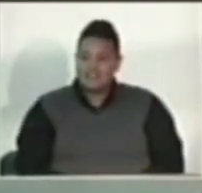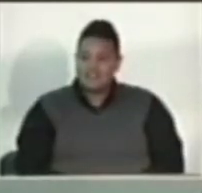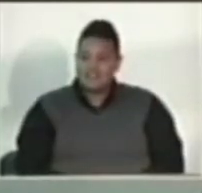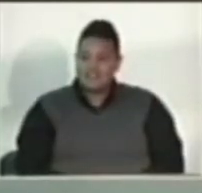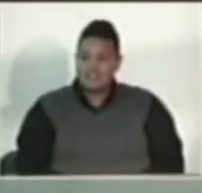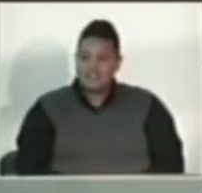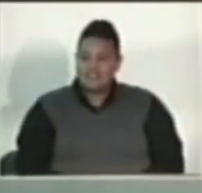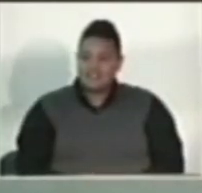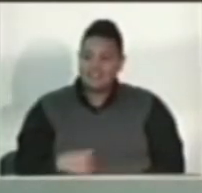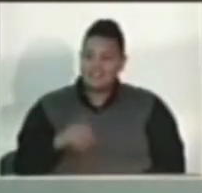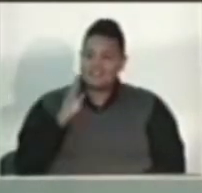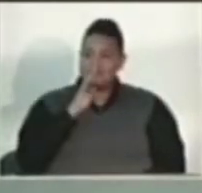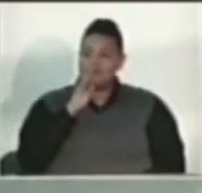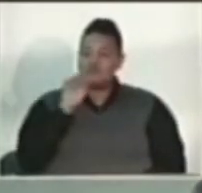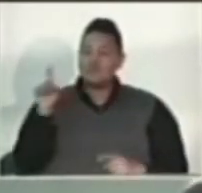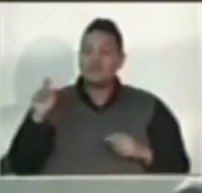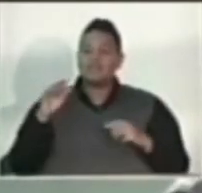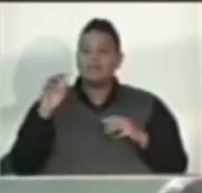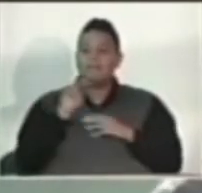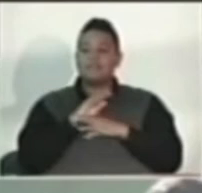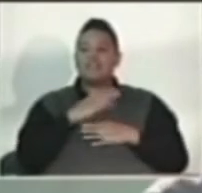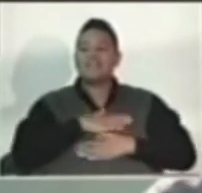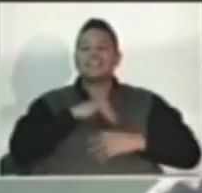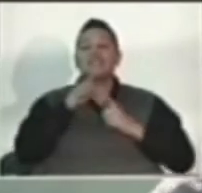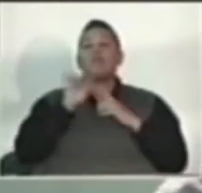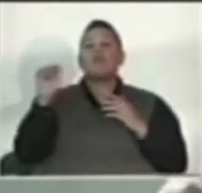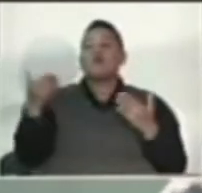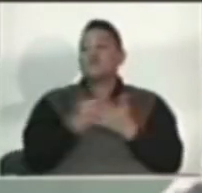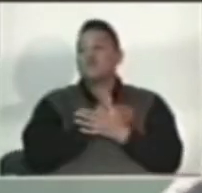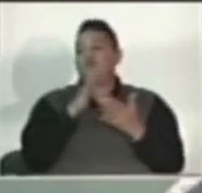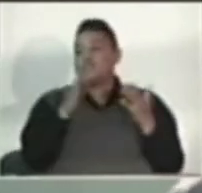I will speak to the Minister of Entertainment about that.